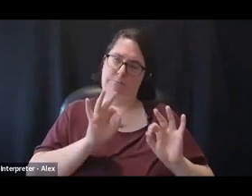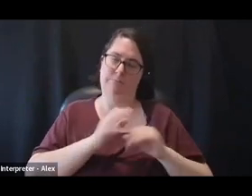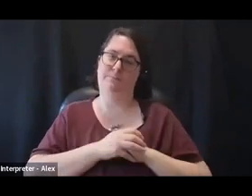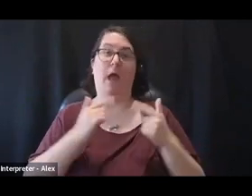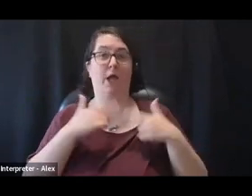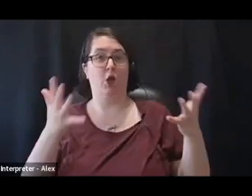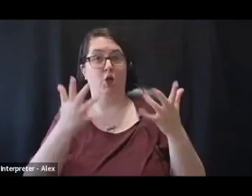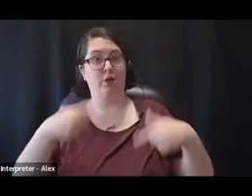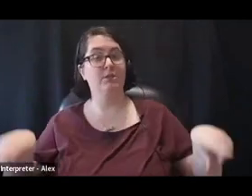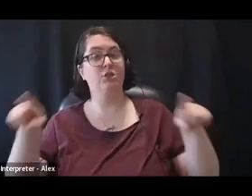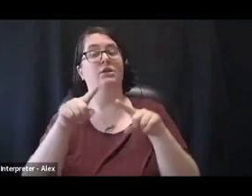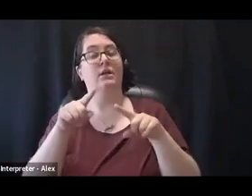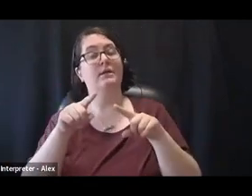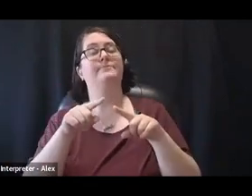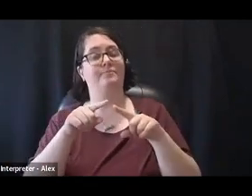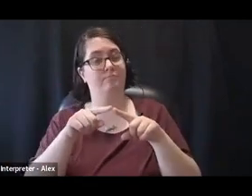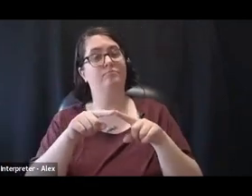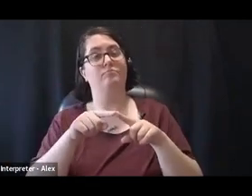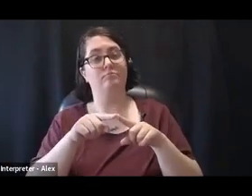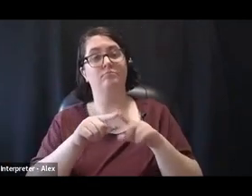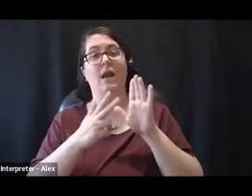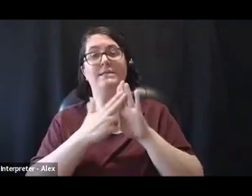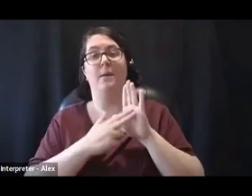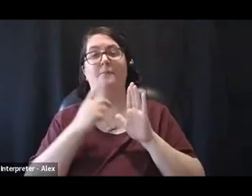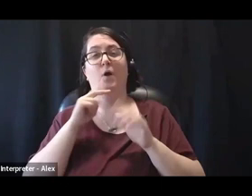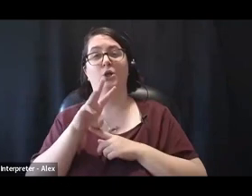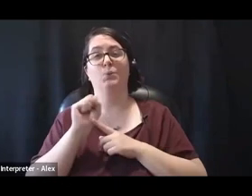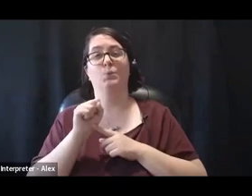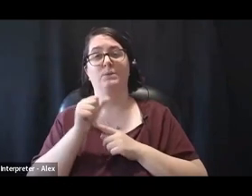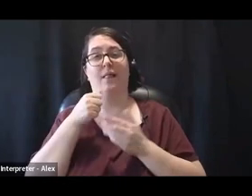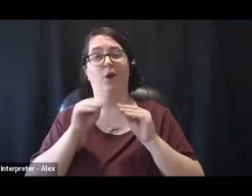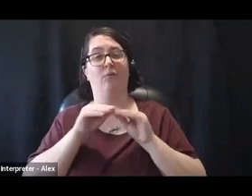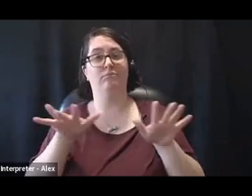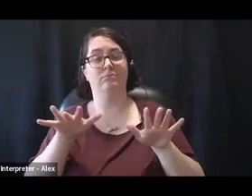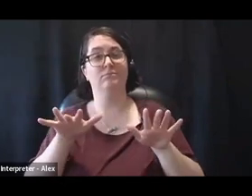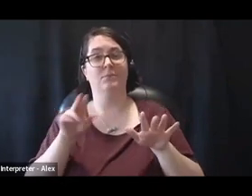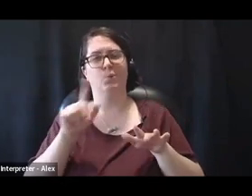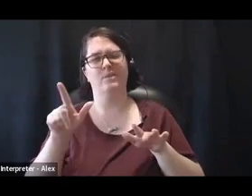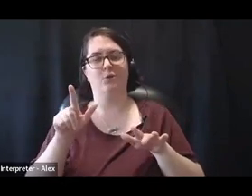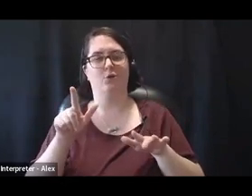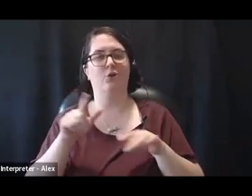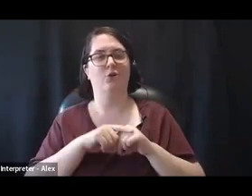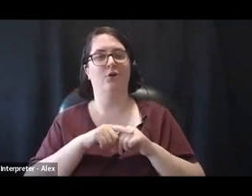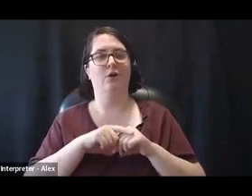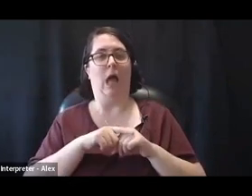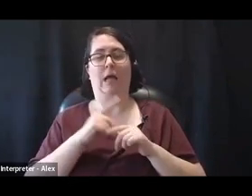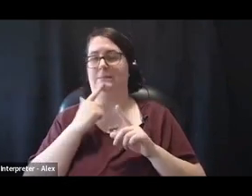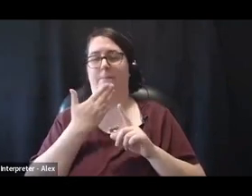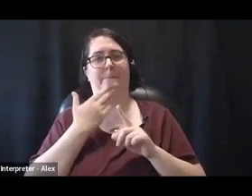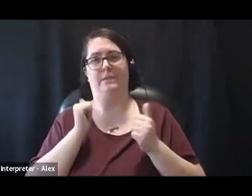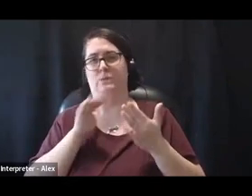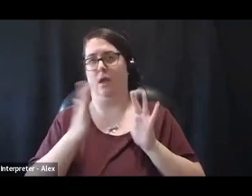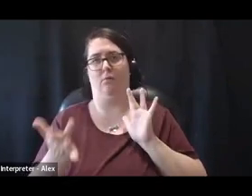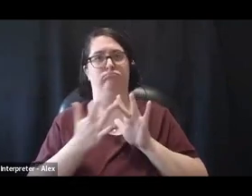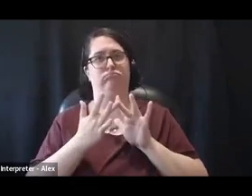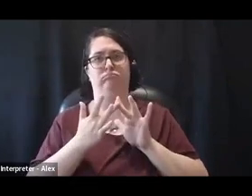encourage, again, everyone to sign up to our newsletter. This is a best way, I think, to keep up with